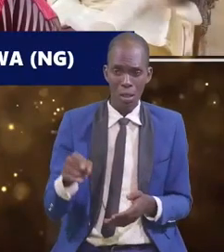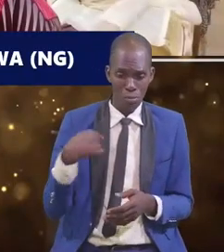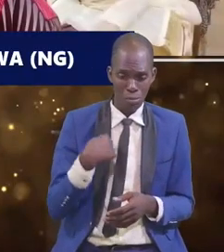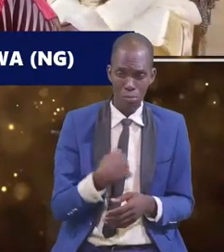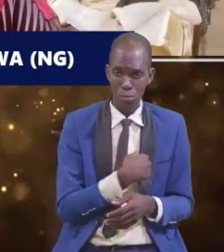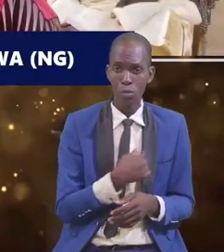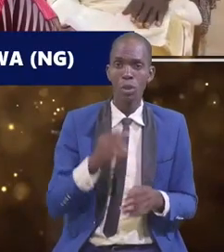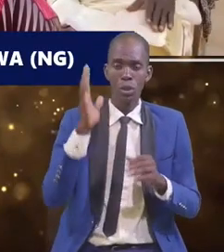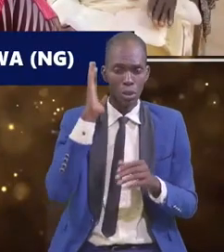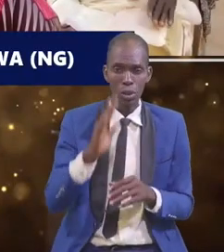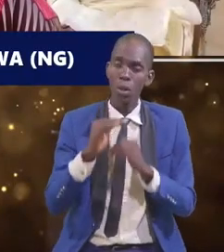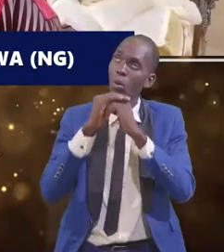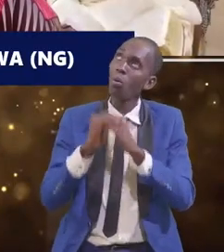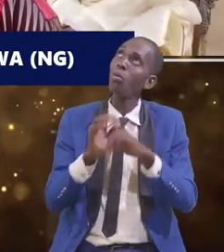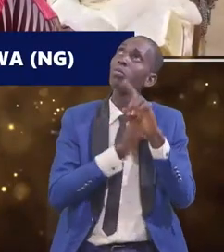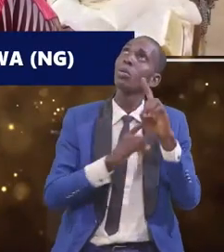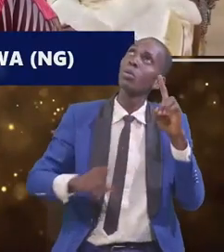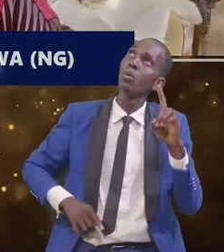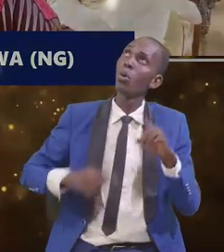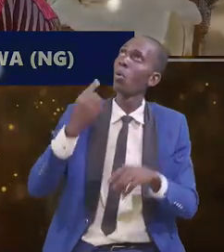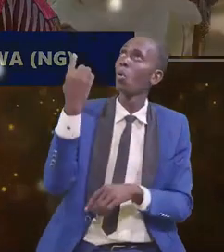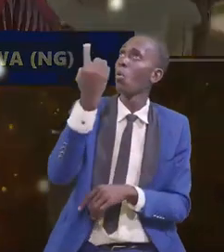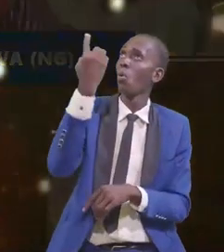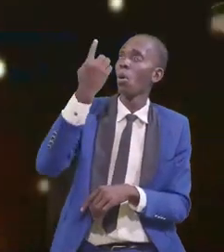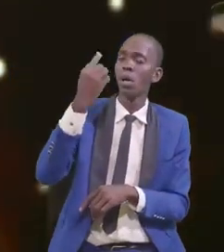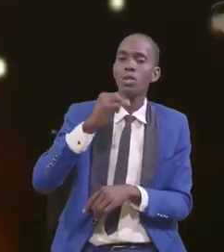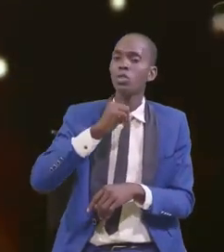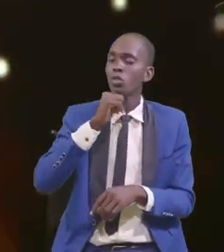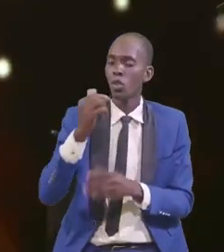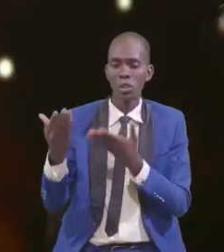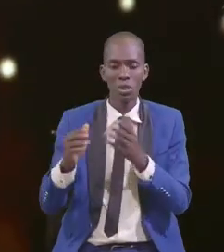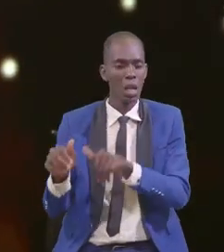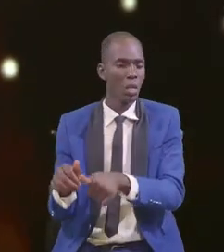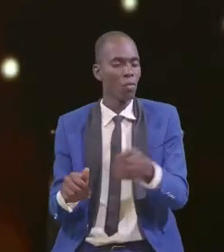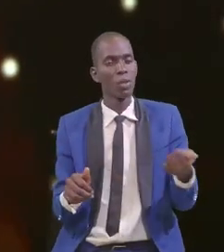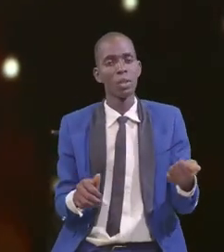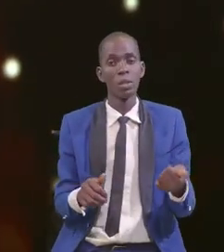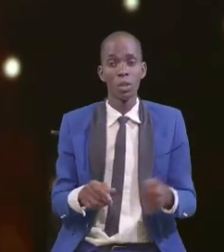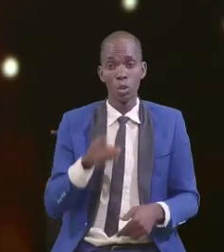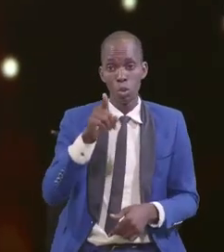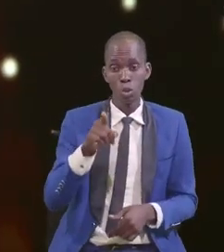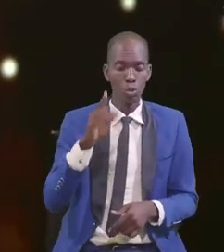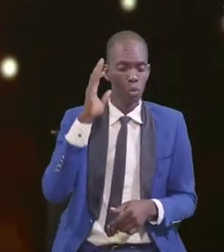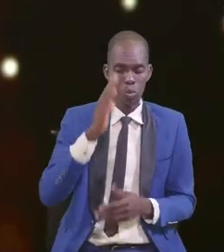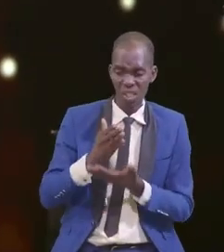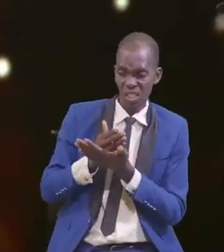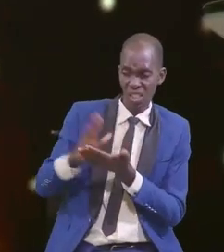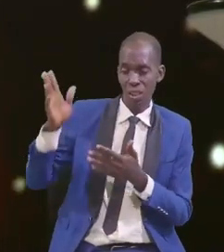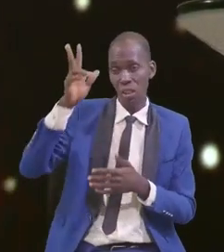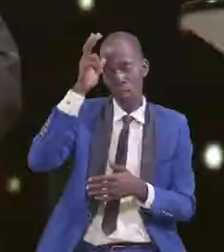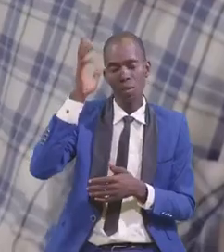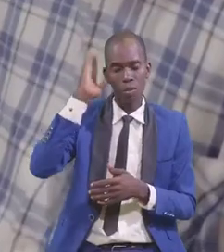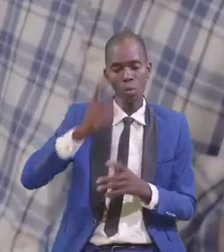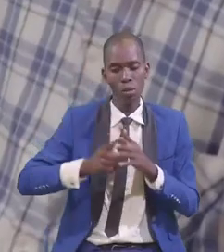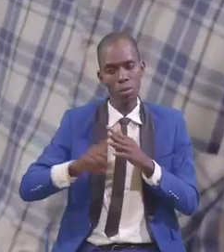only shalt thou serve. Amen. Amen. You resist the devil, he will flee from